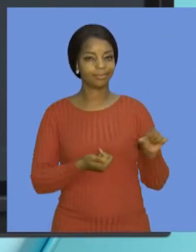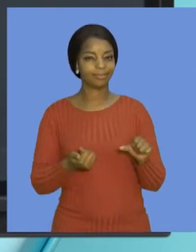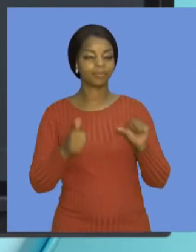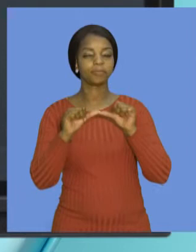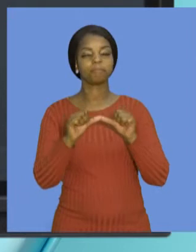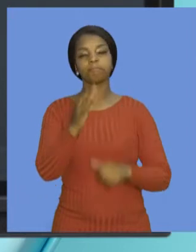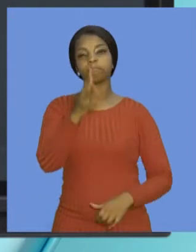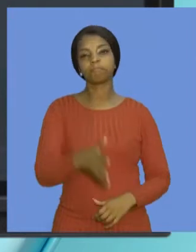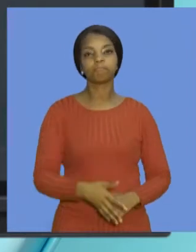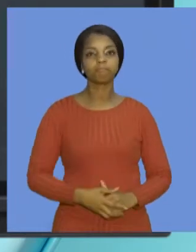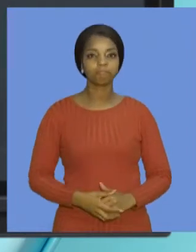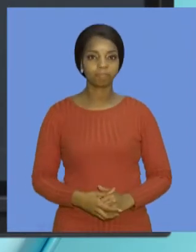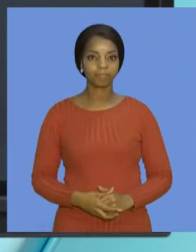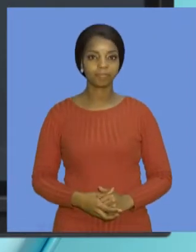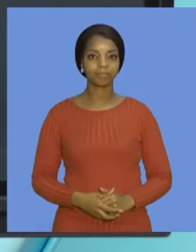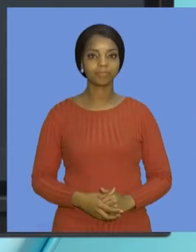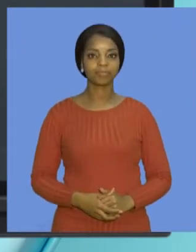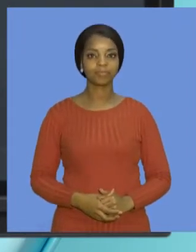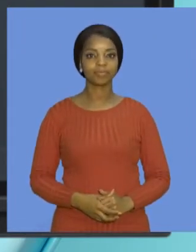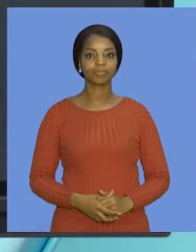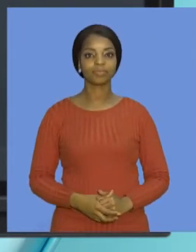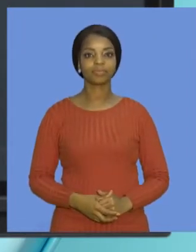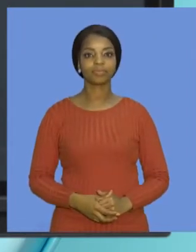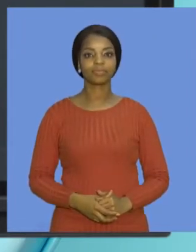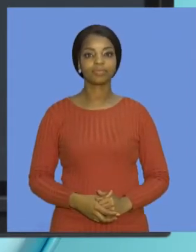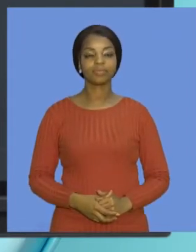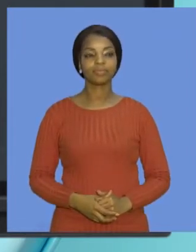Let's go quickly to an ad break, and I'll be back with some more. Stay tuned.